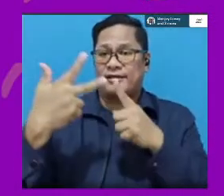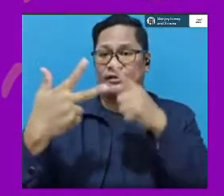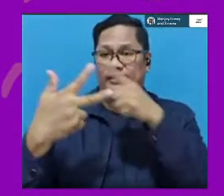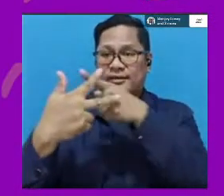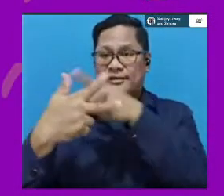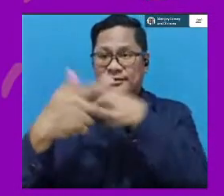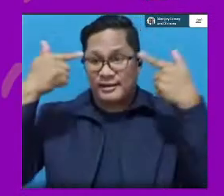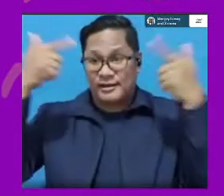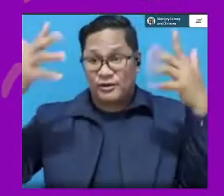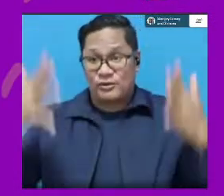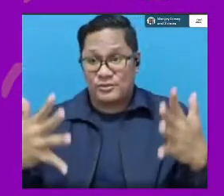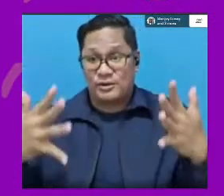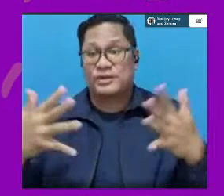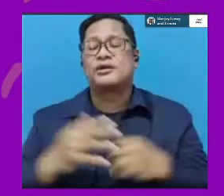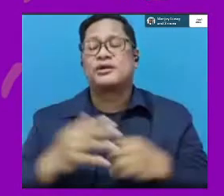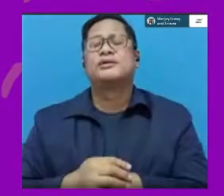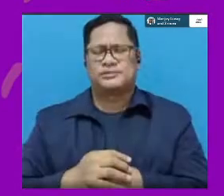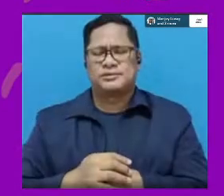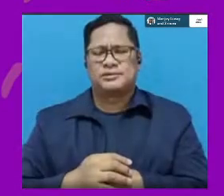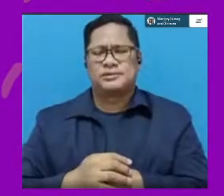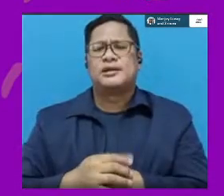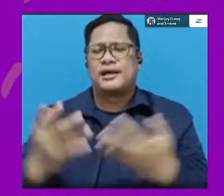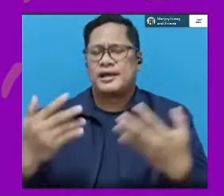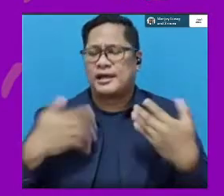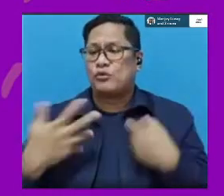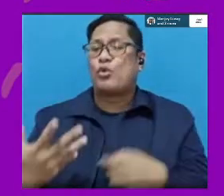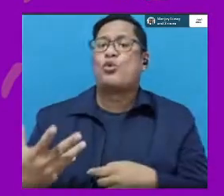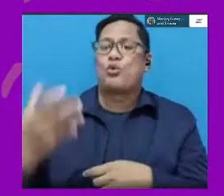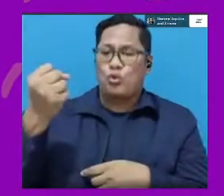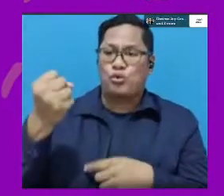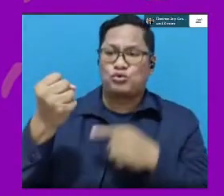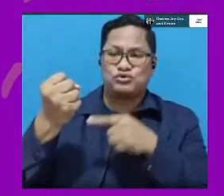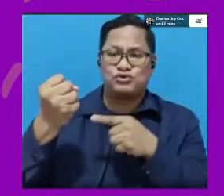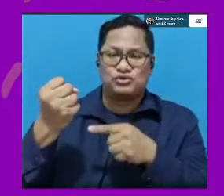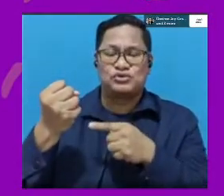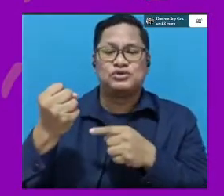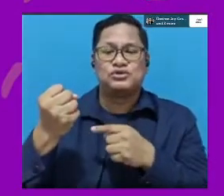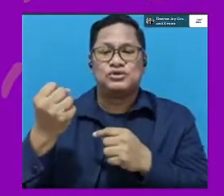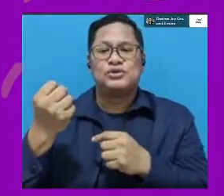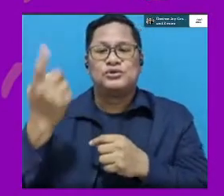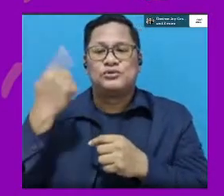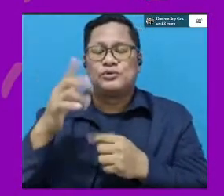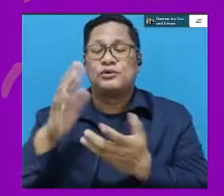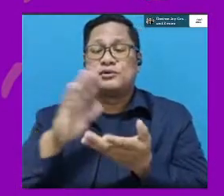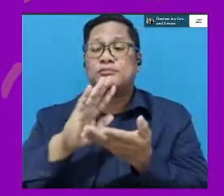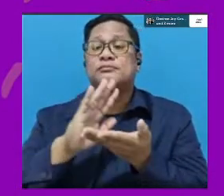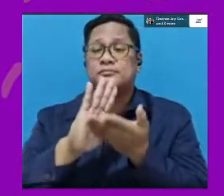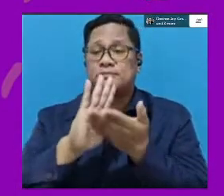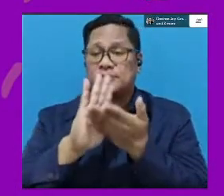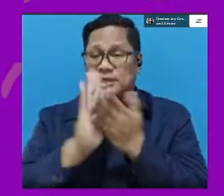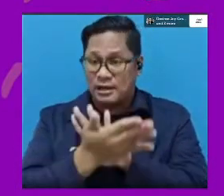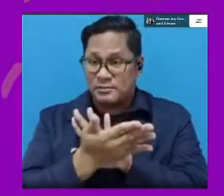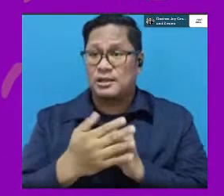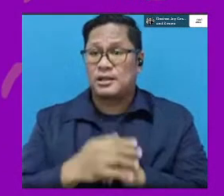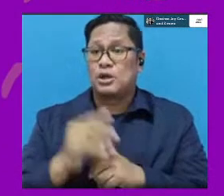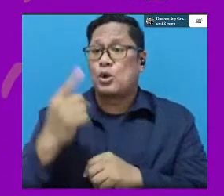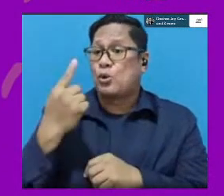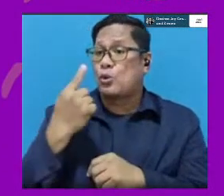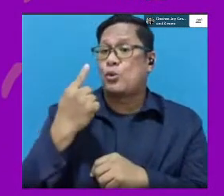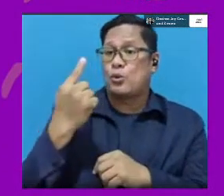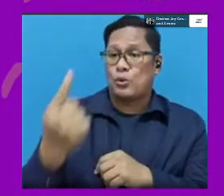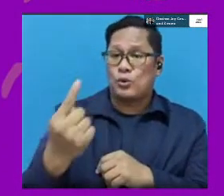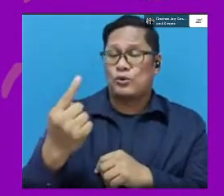Dinagat Islands holds the distinction of being the only province